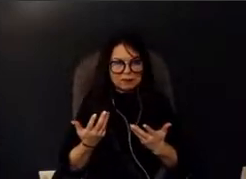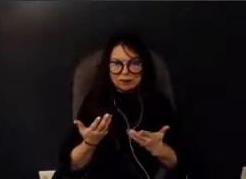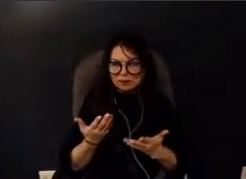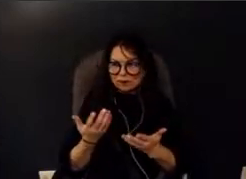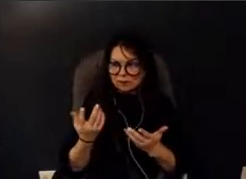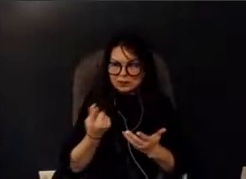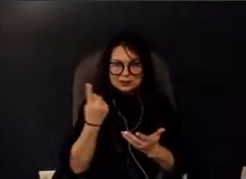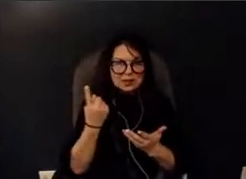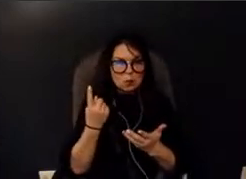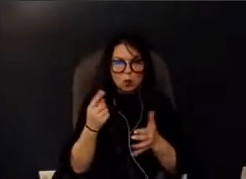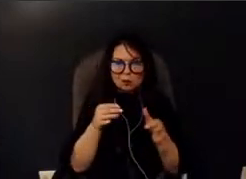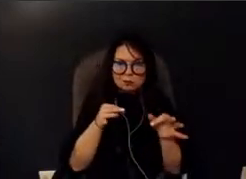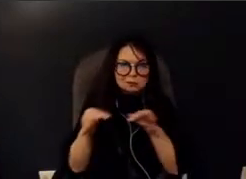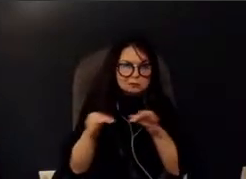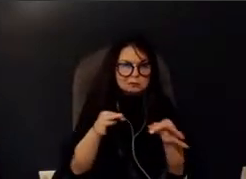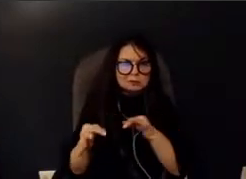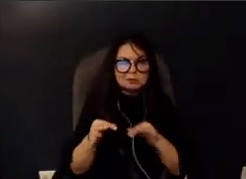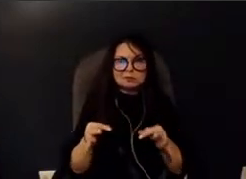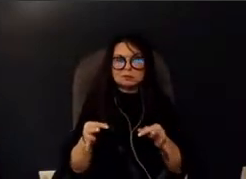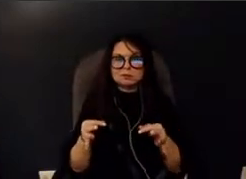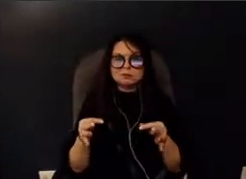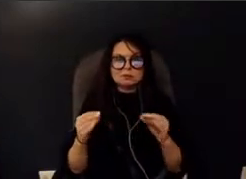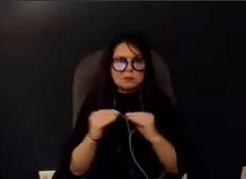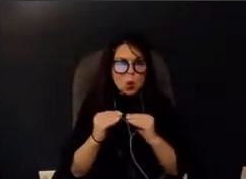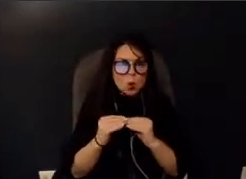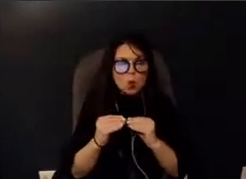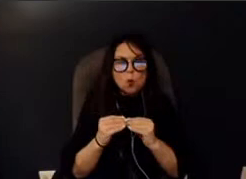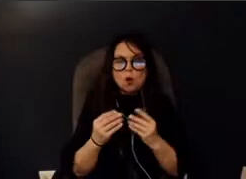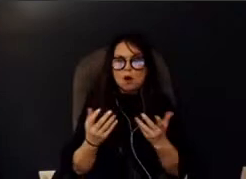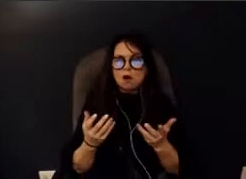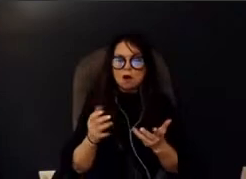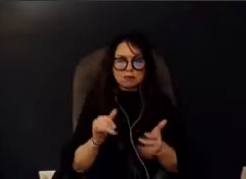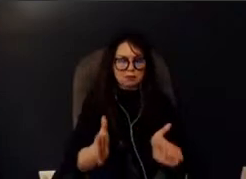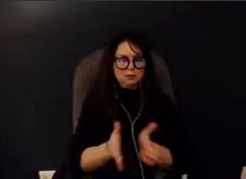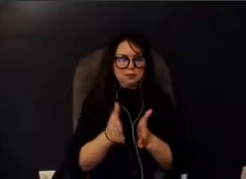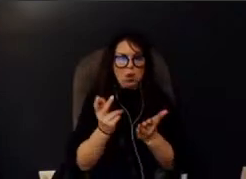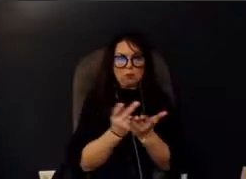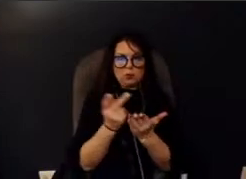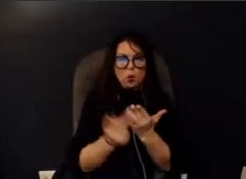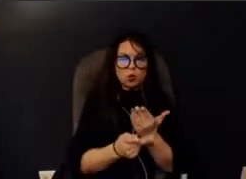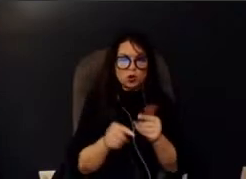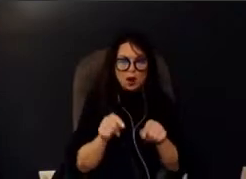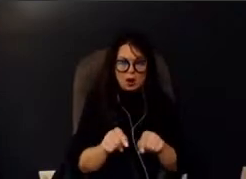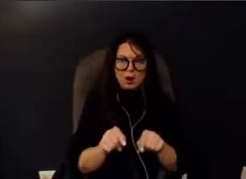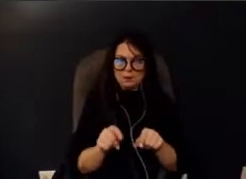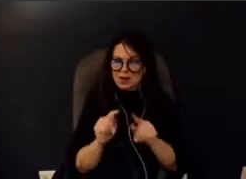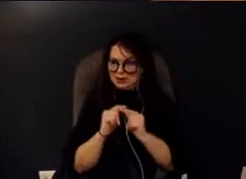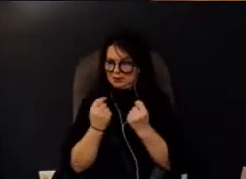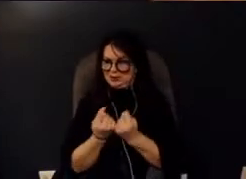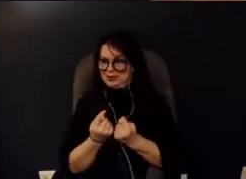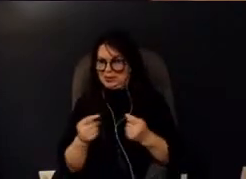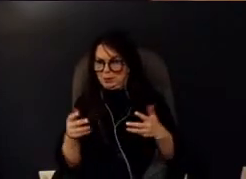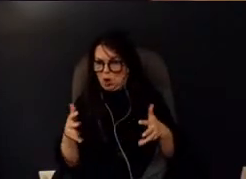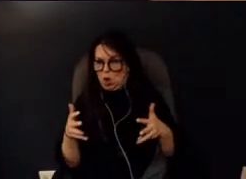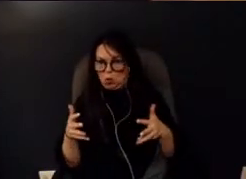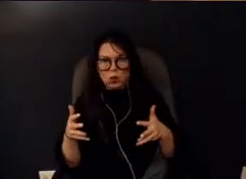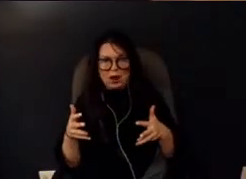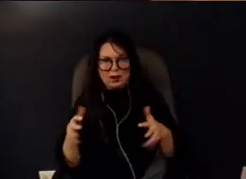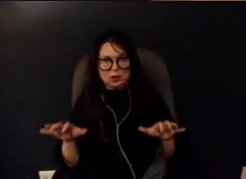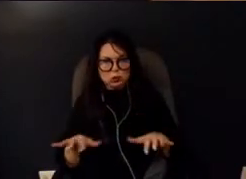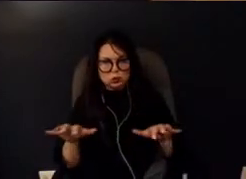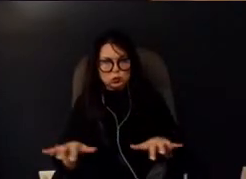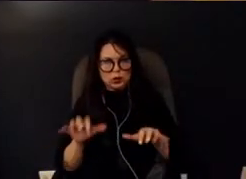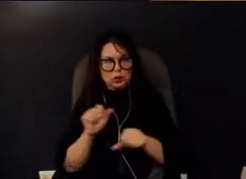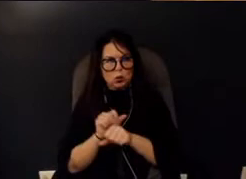how a very small program with a team that's already doing work would end up really harming